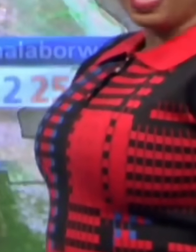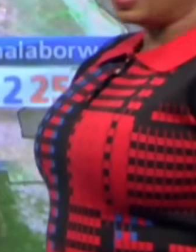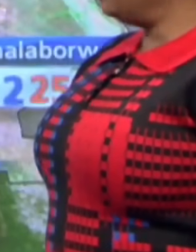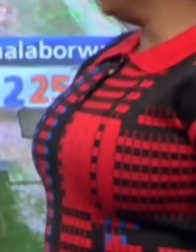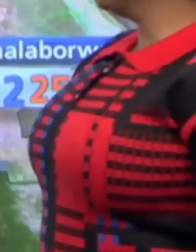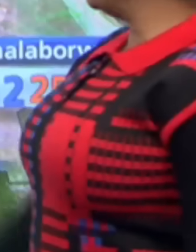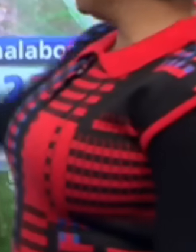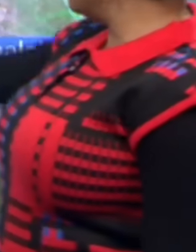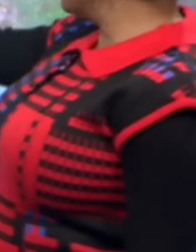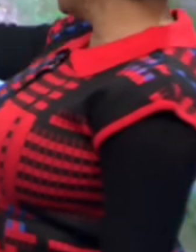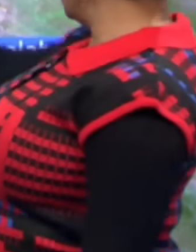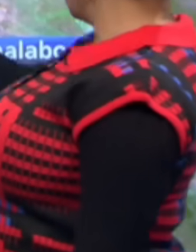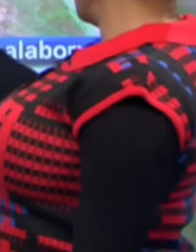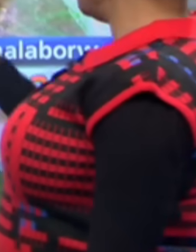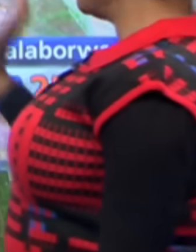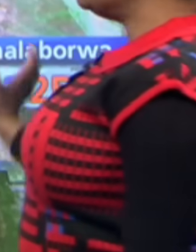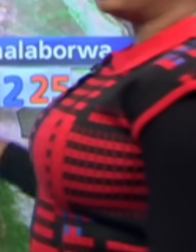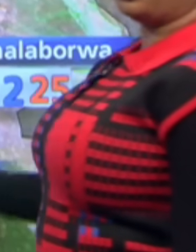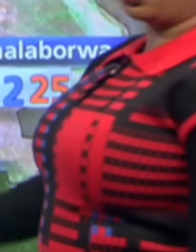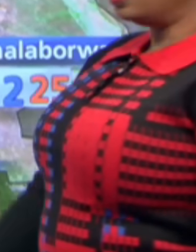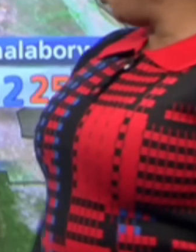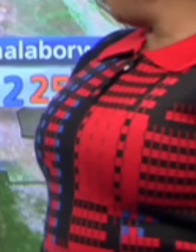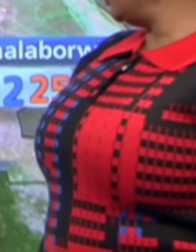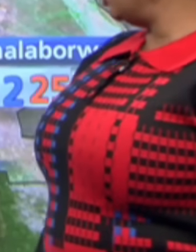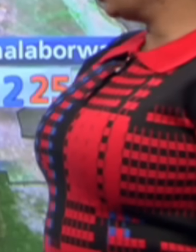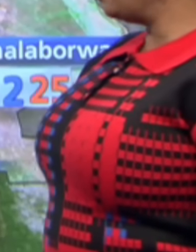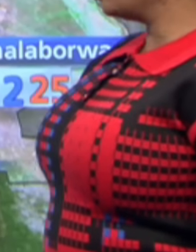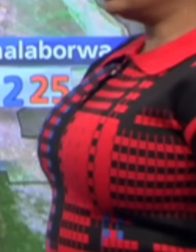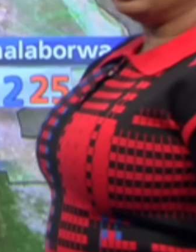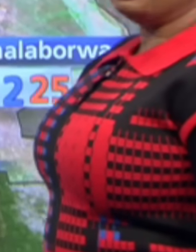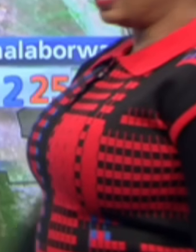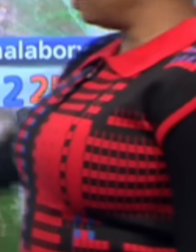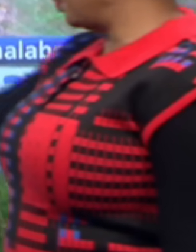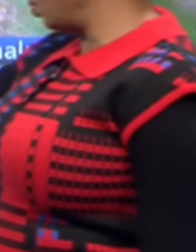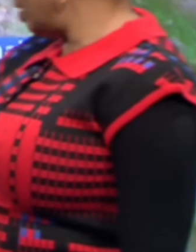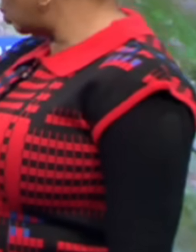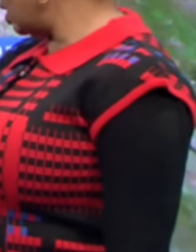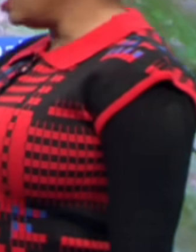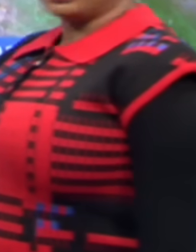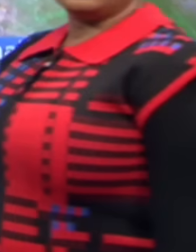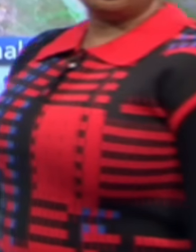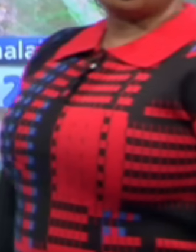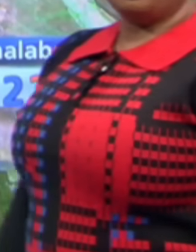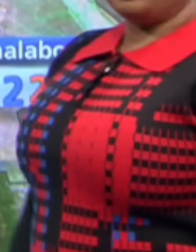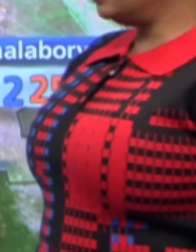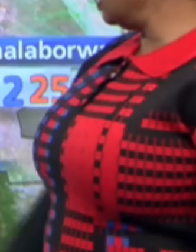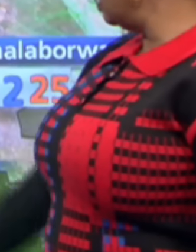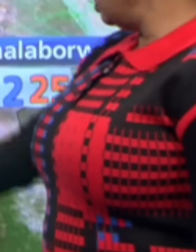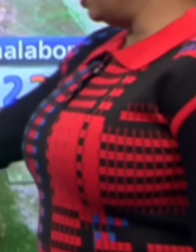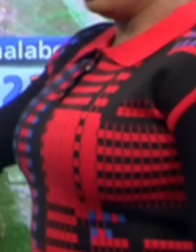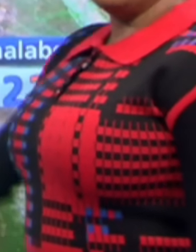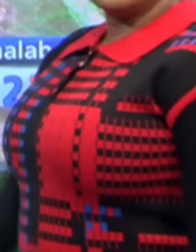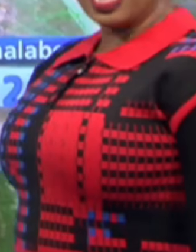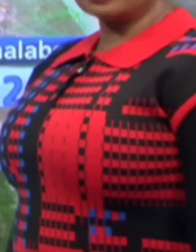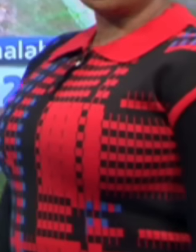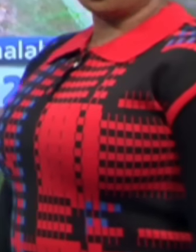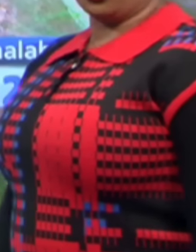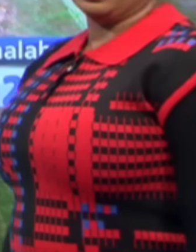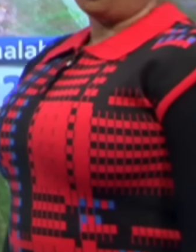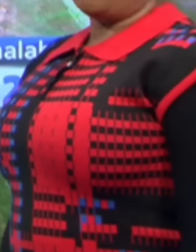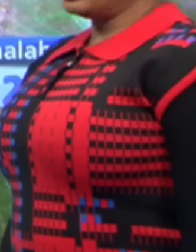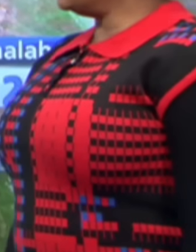sasa a re lebelela jwale o le mosenator ya Ndou le Phalaborwa go bonagala go tla bo go ruthetše magareng Polokwane jwale ka tše 20 lebelela wena o leng